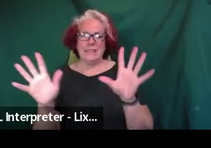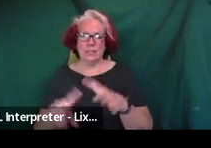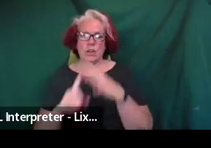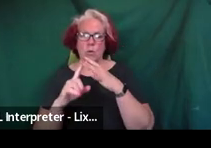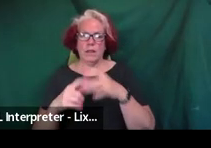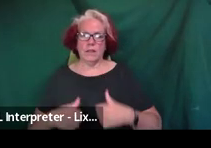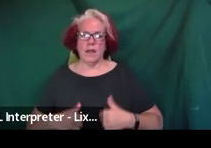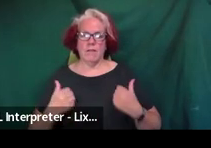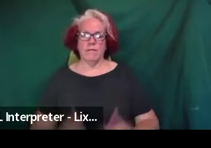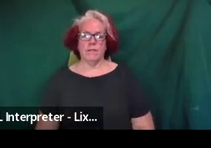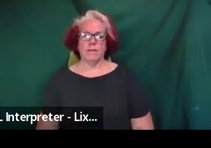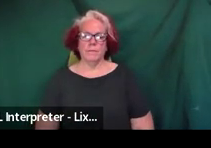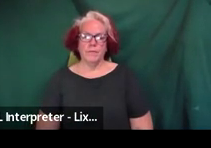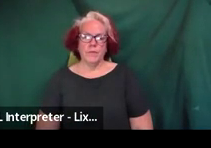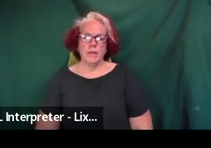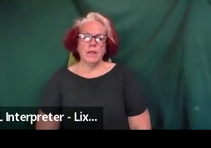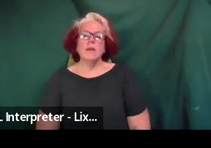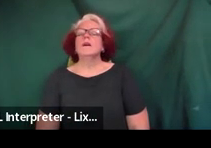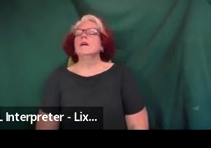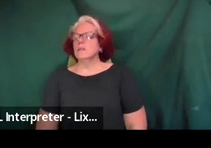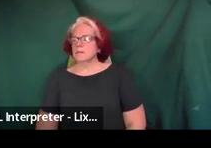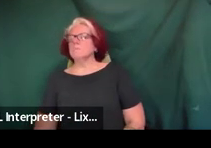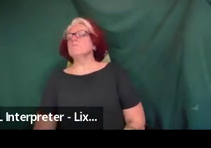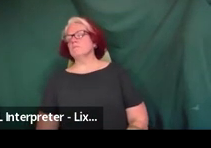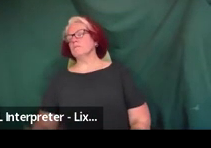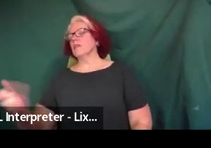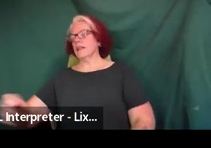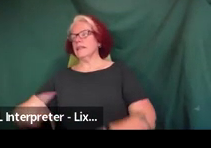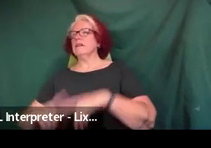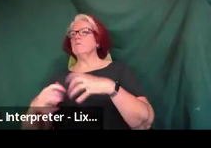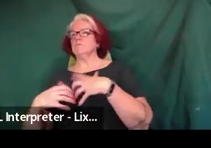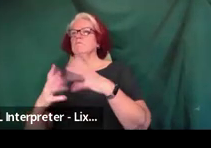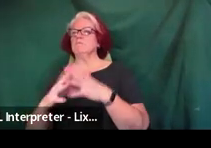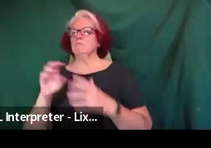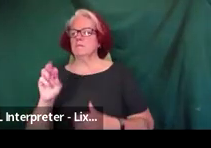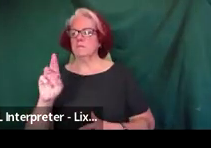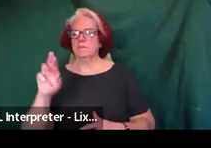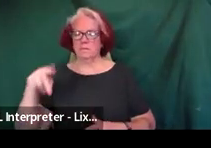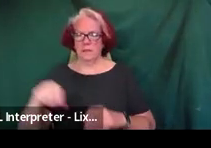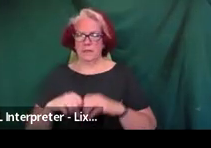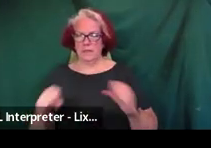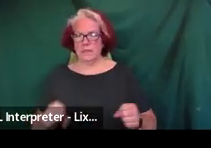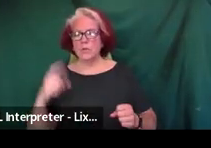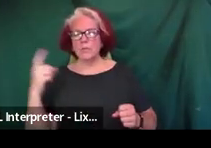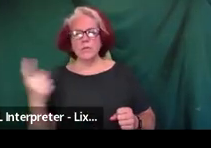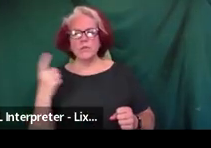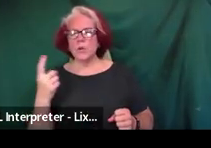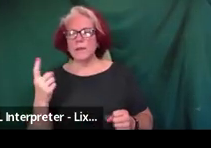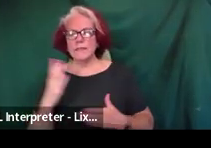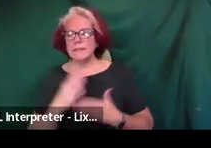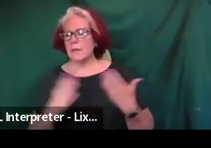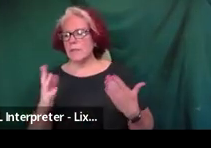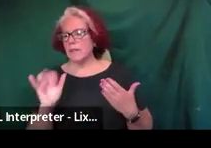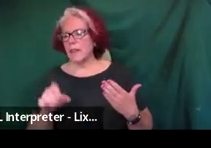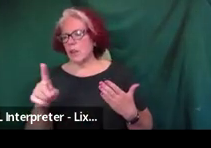I think anytime that you are implementing an ERP system, there is always that, that there's something,